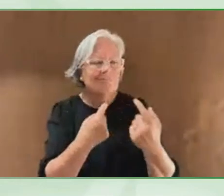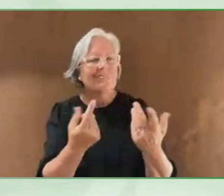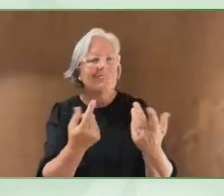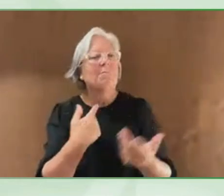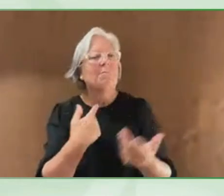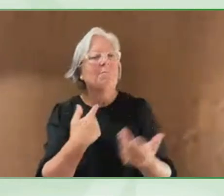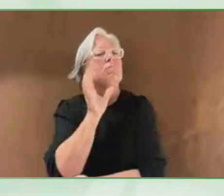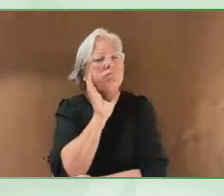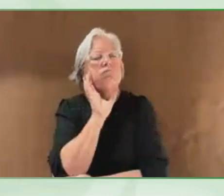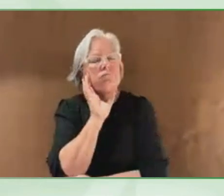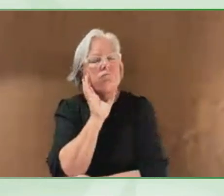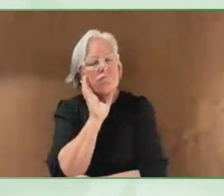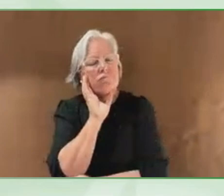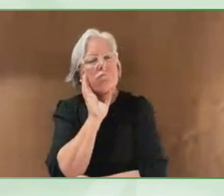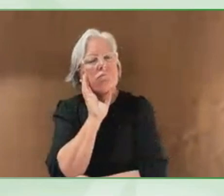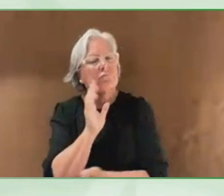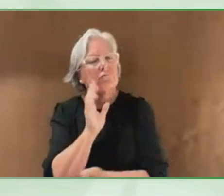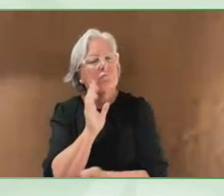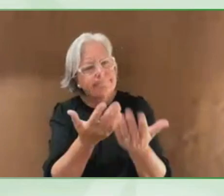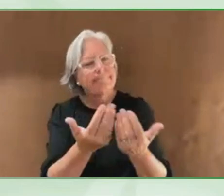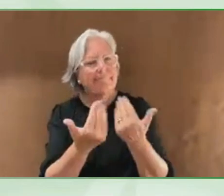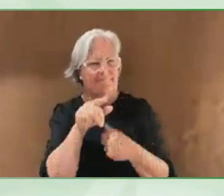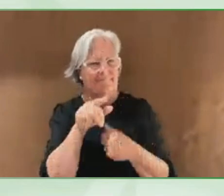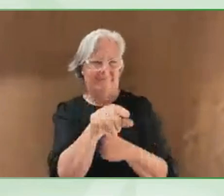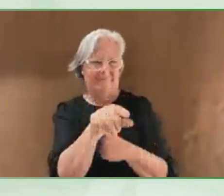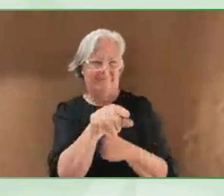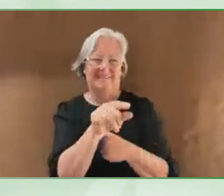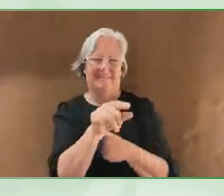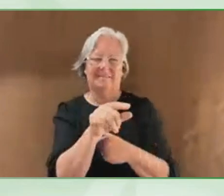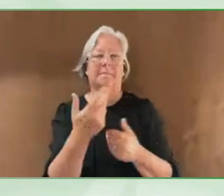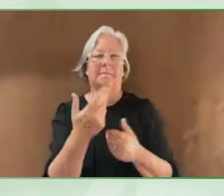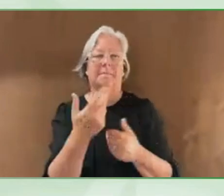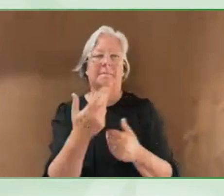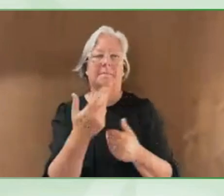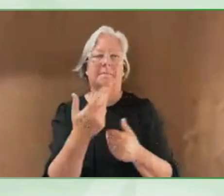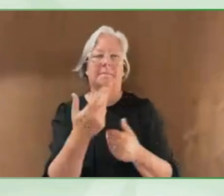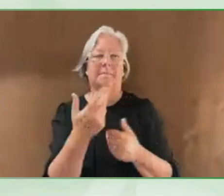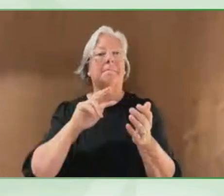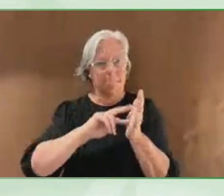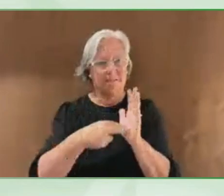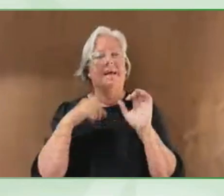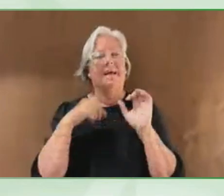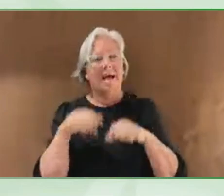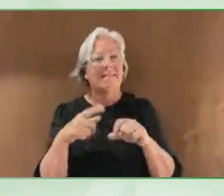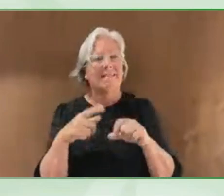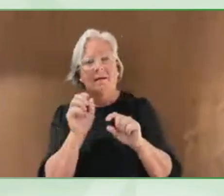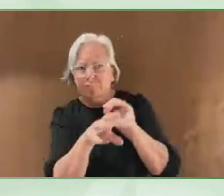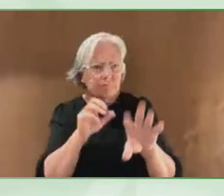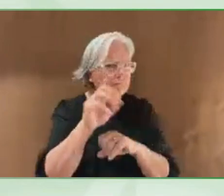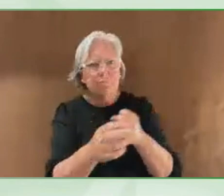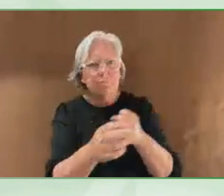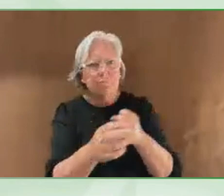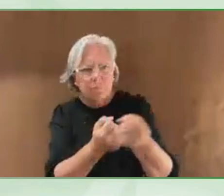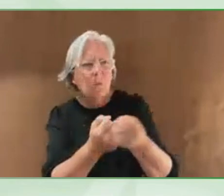that feedback. I think people need to see that you're listening, that you acknowledge it, and then that you